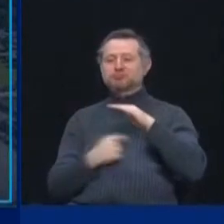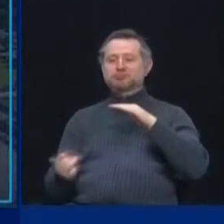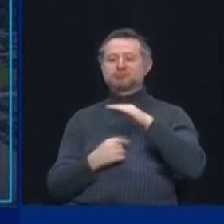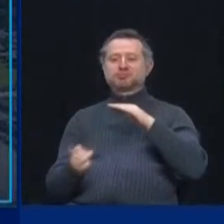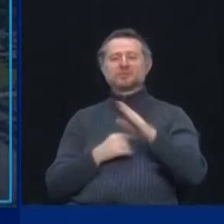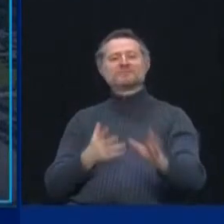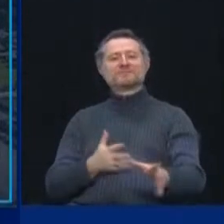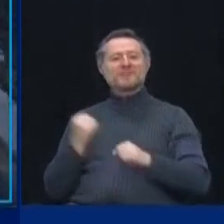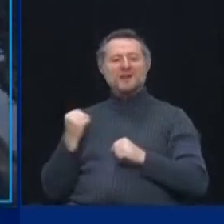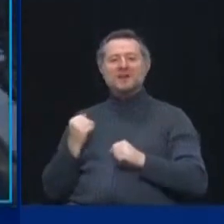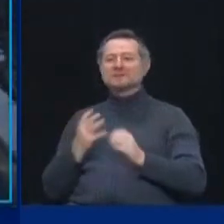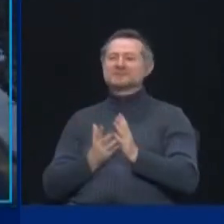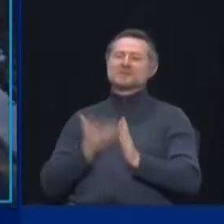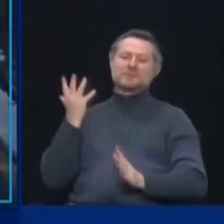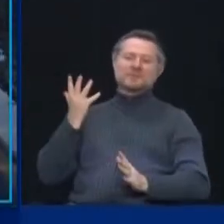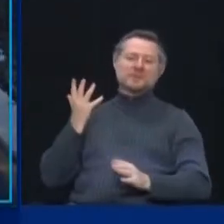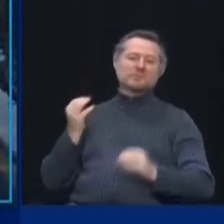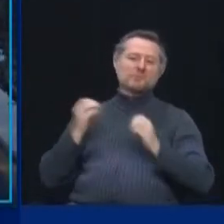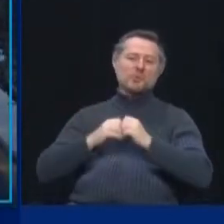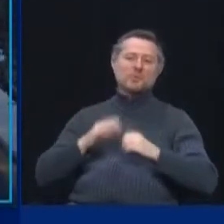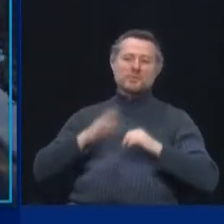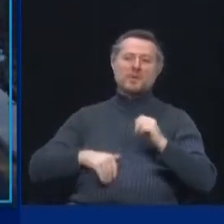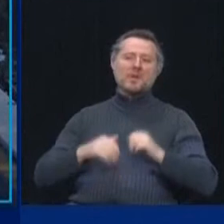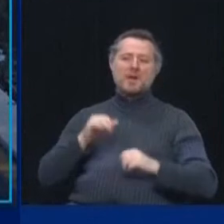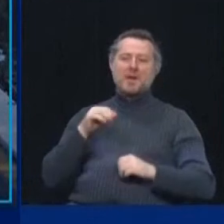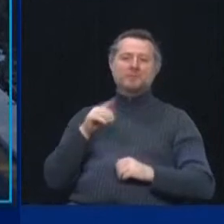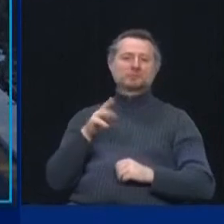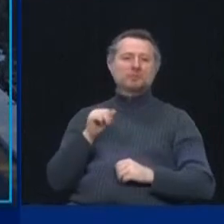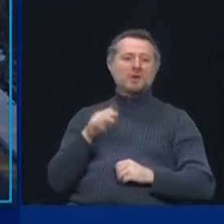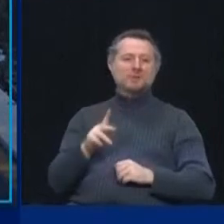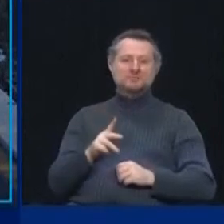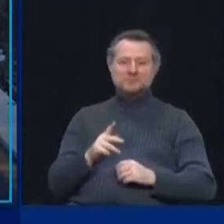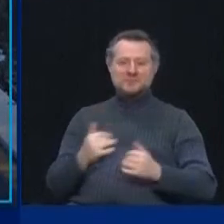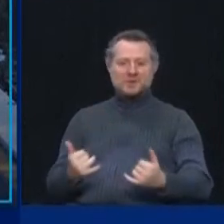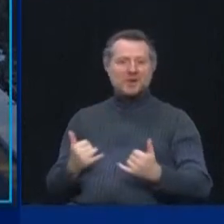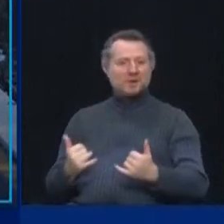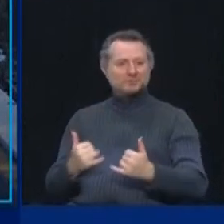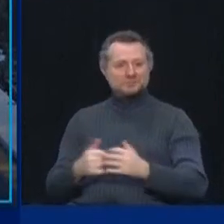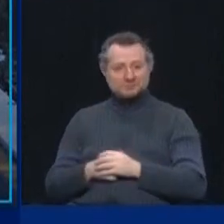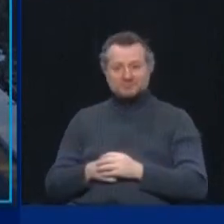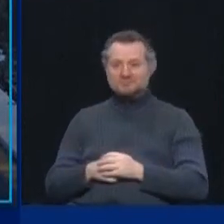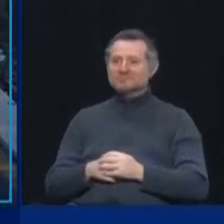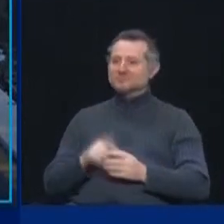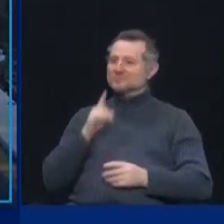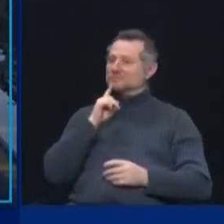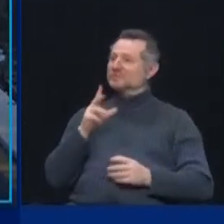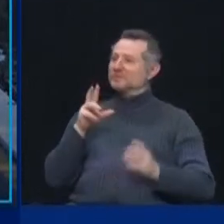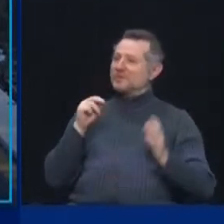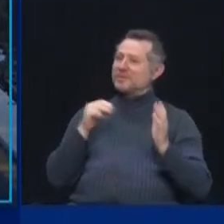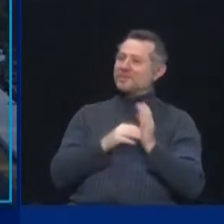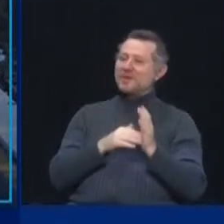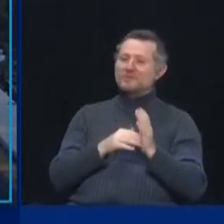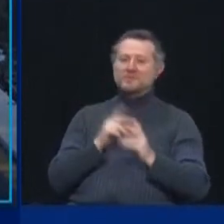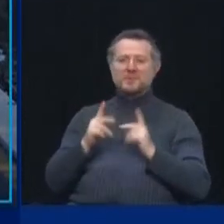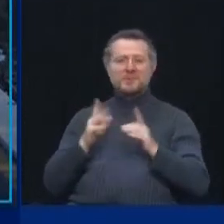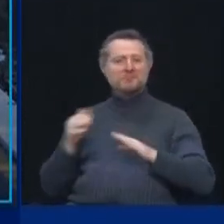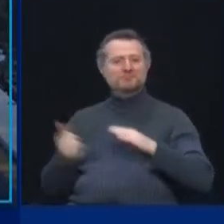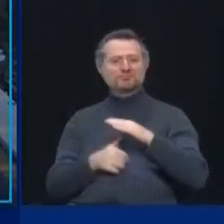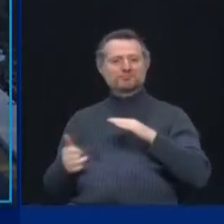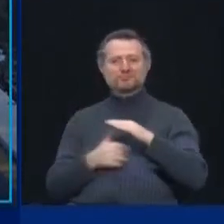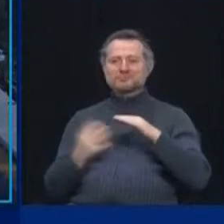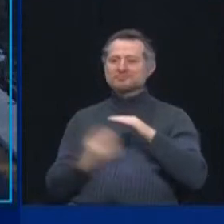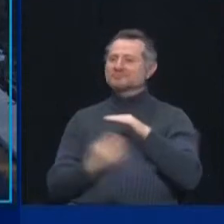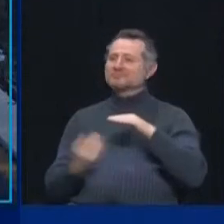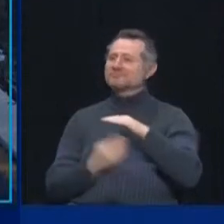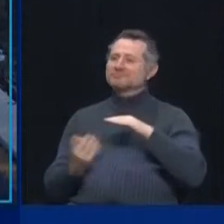now, moving 30,000 people. And this is not a proposal. This is not a dream. This is not a, we're going to